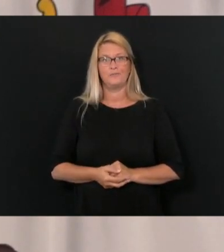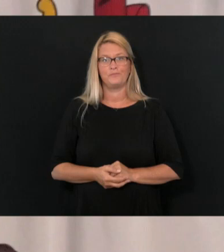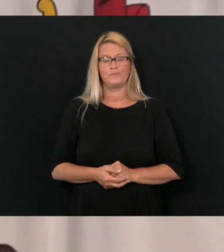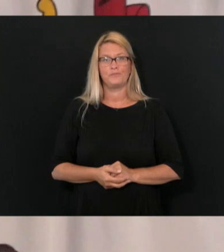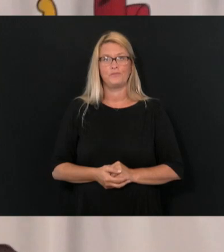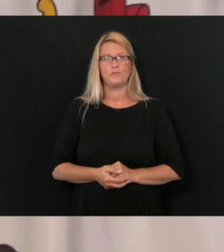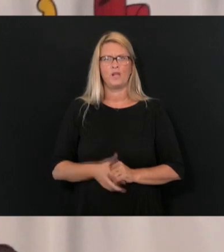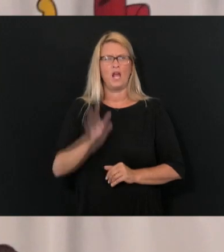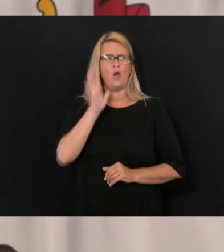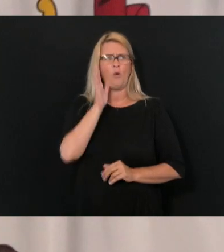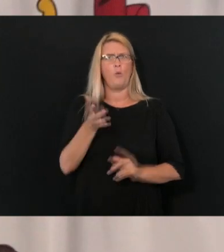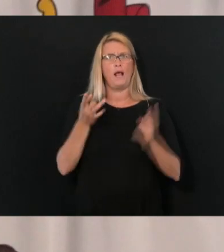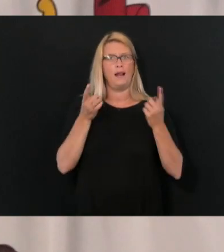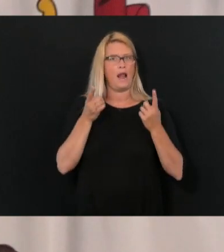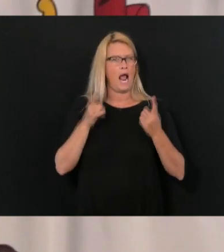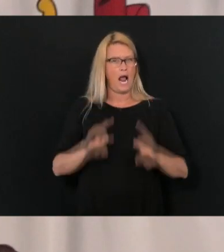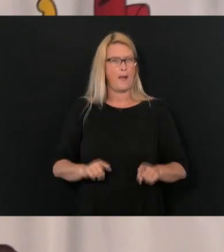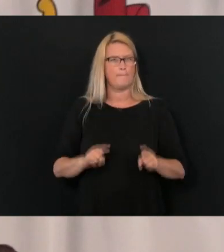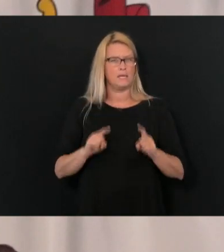that's going to happen,